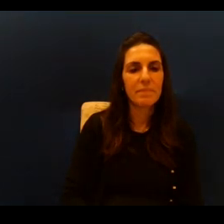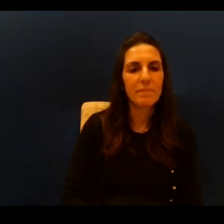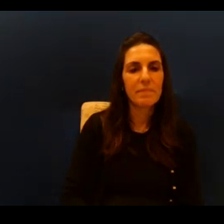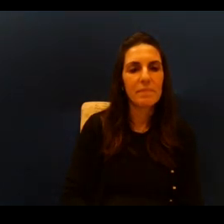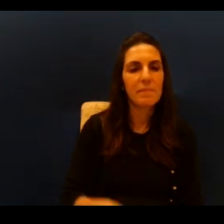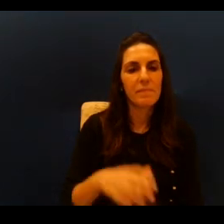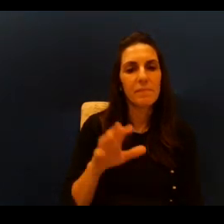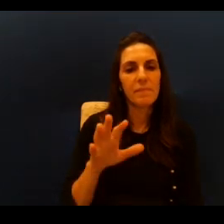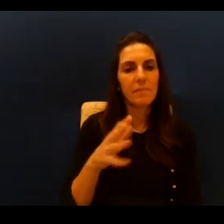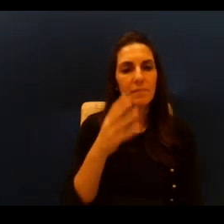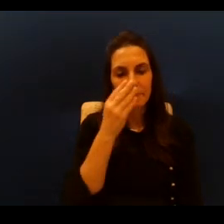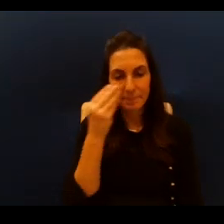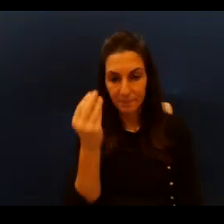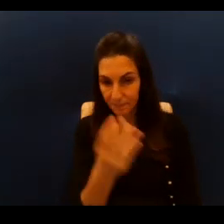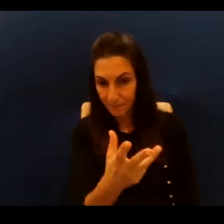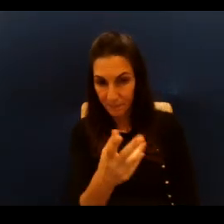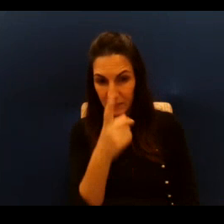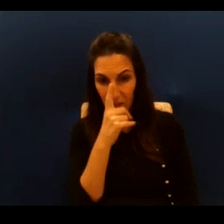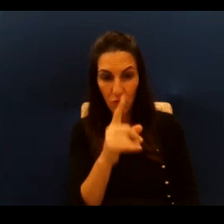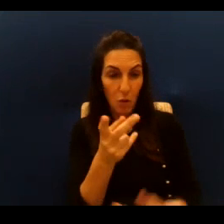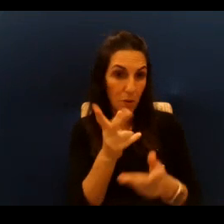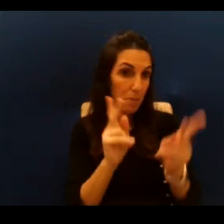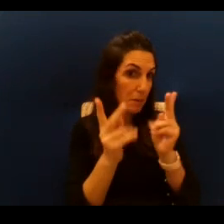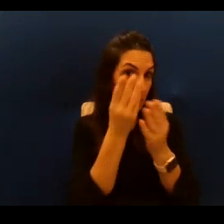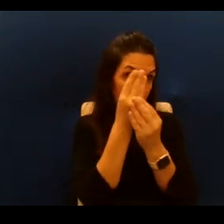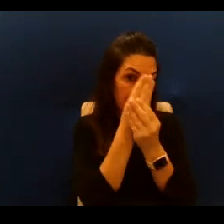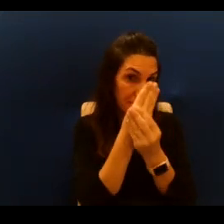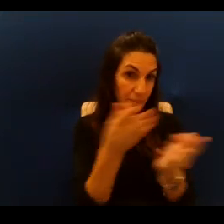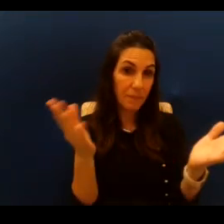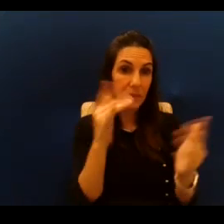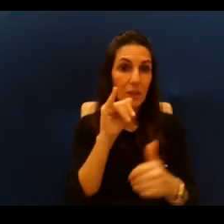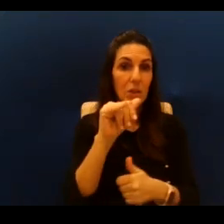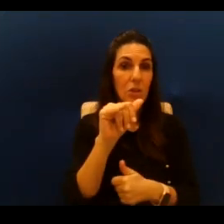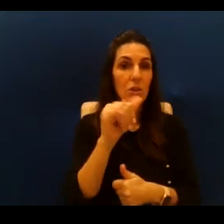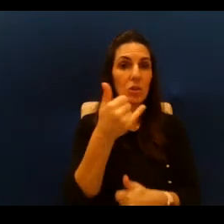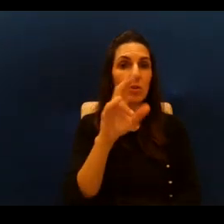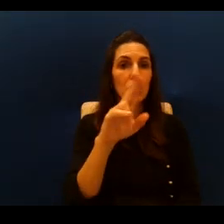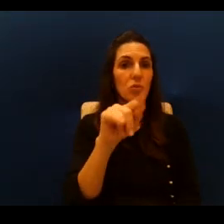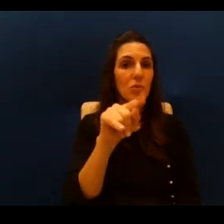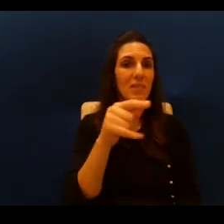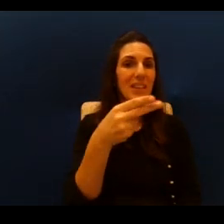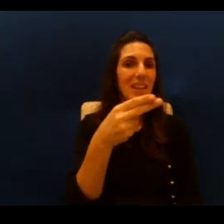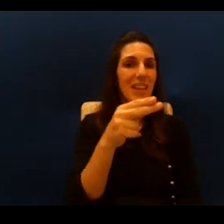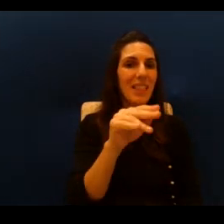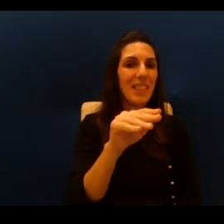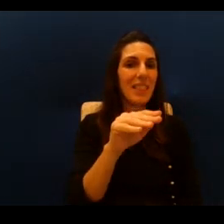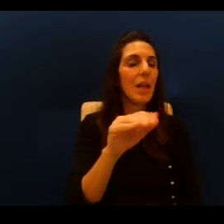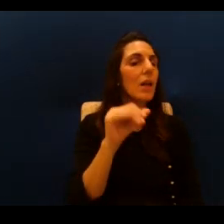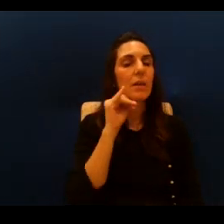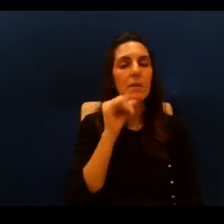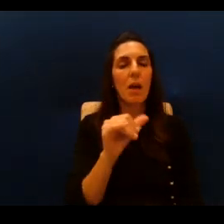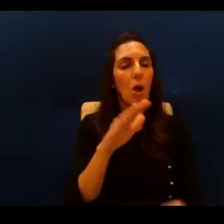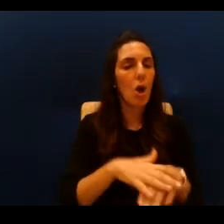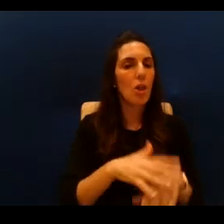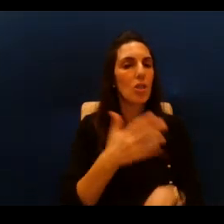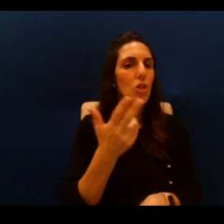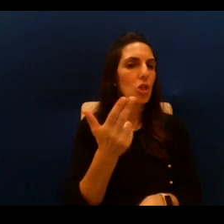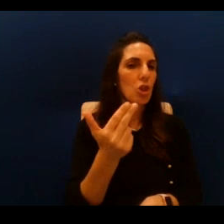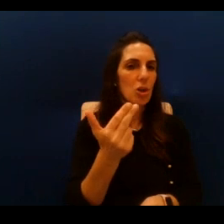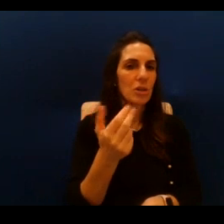just as a point of for the public, also Juneteenth is not on the 13th. So we've accounted for that as well. So